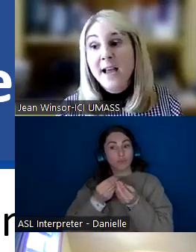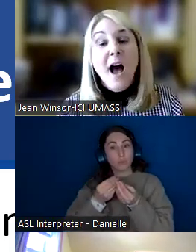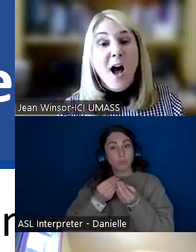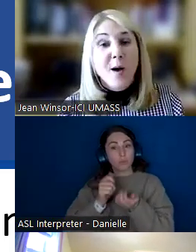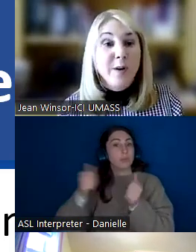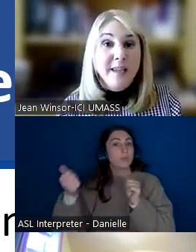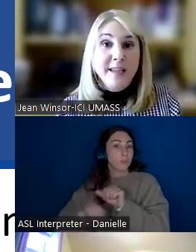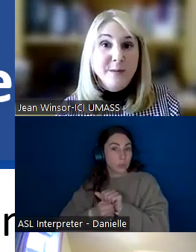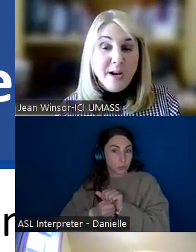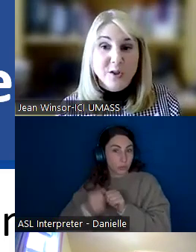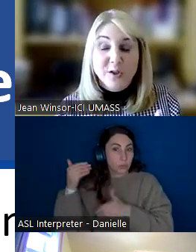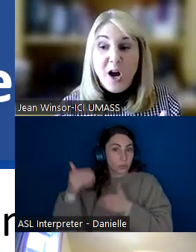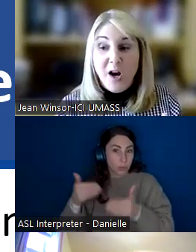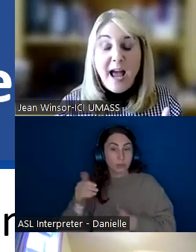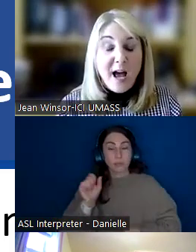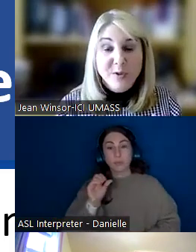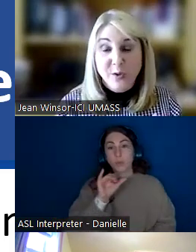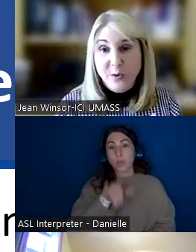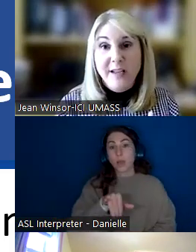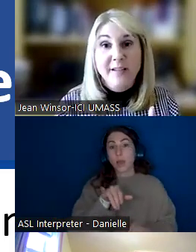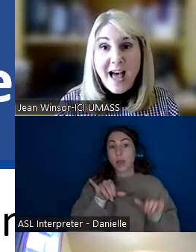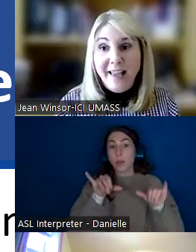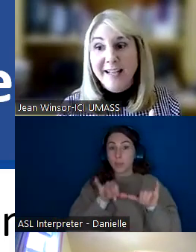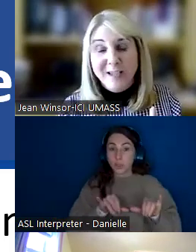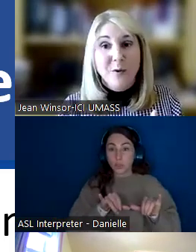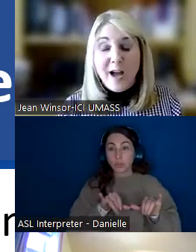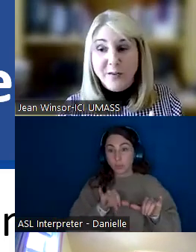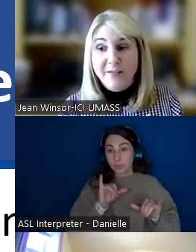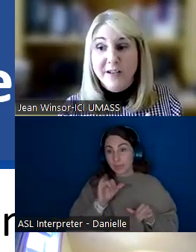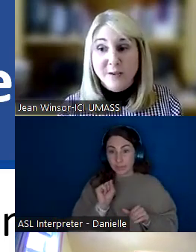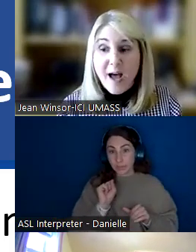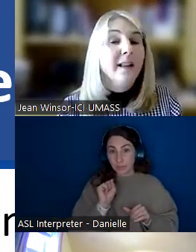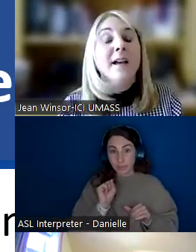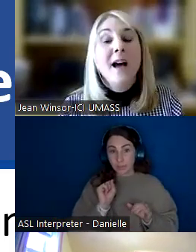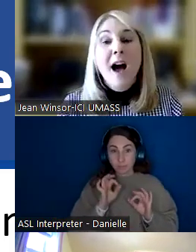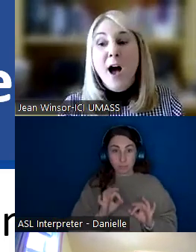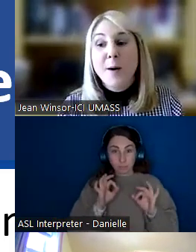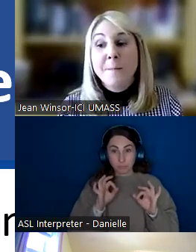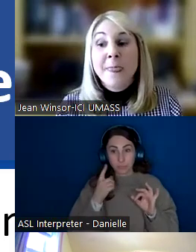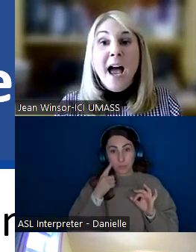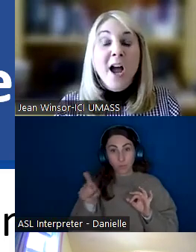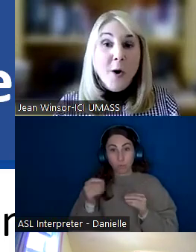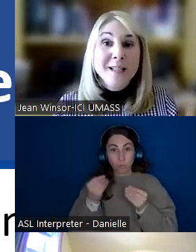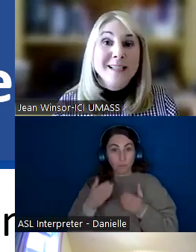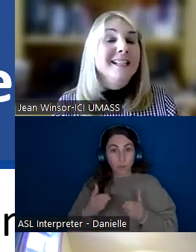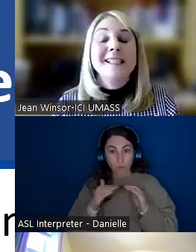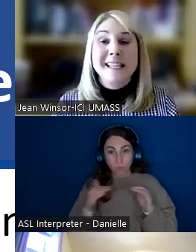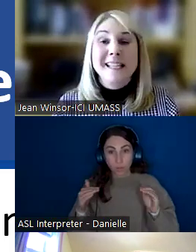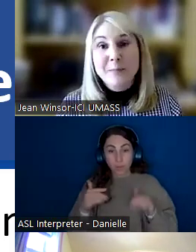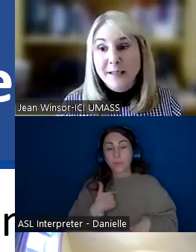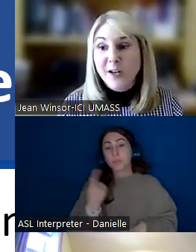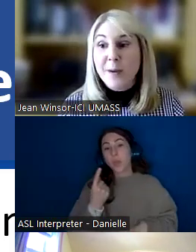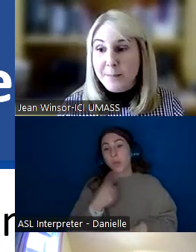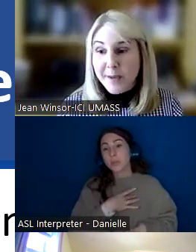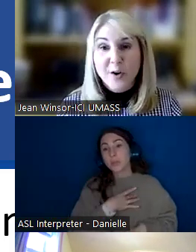process. So I think these measures are absolutely valid at the provider level as well. I always like to see